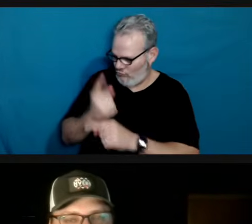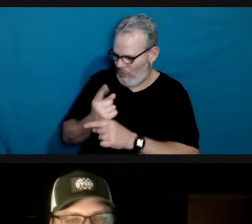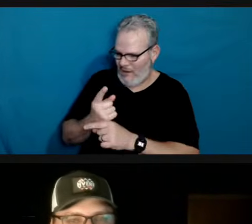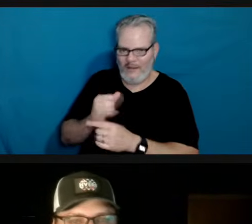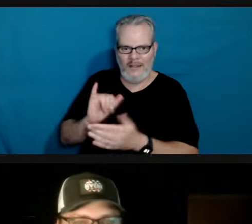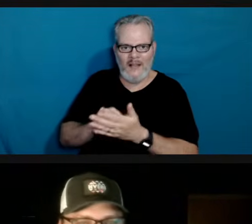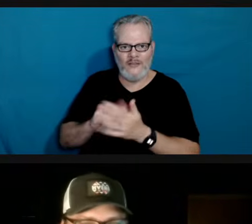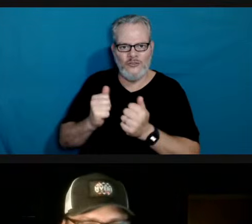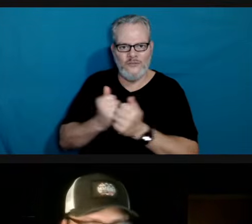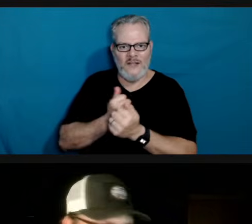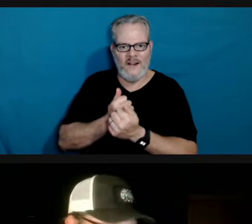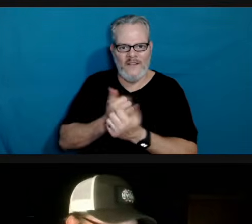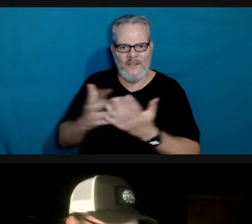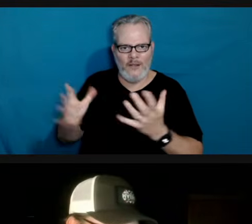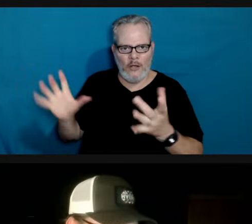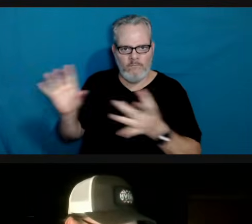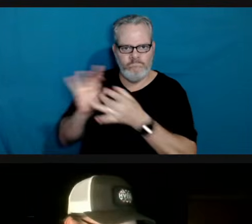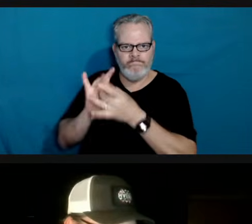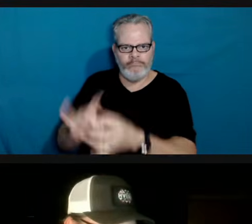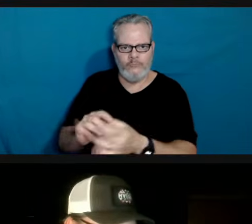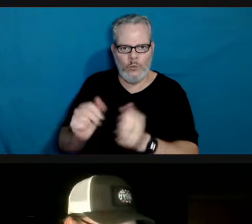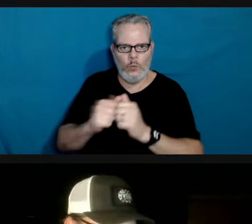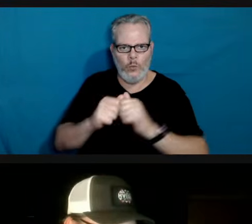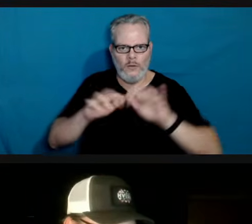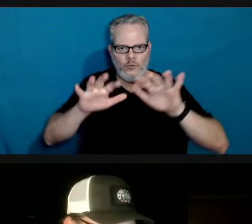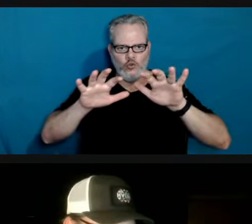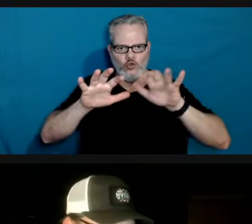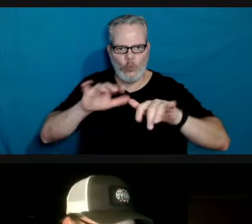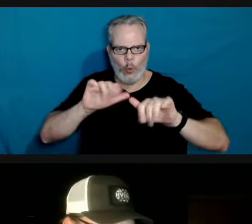I mean, it's been an experience.